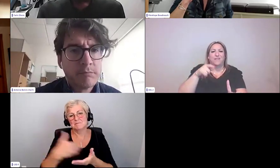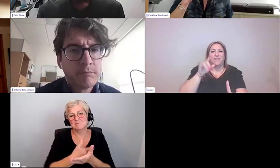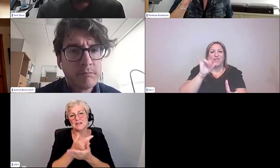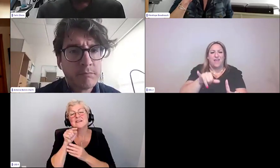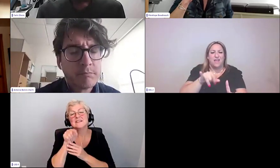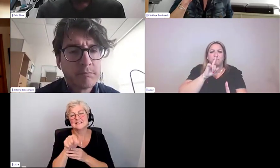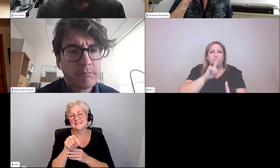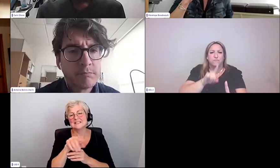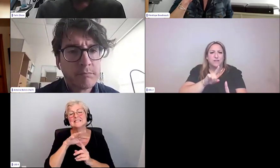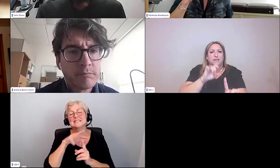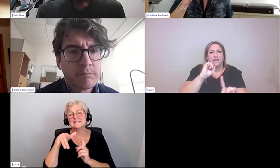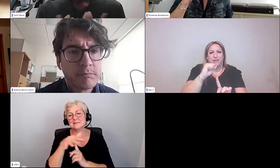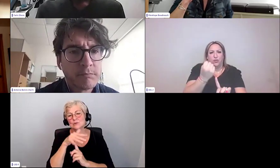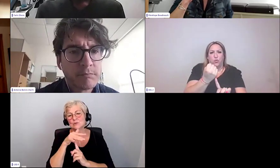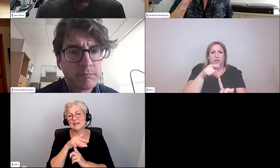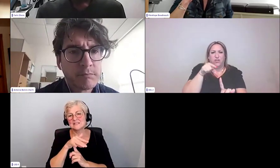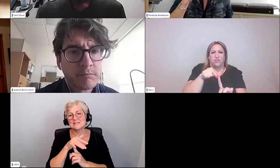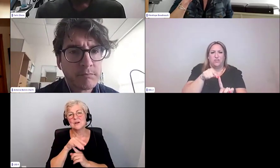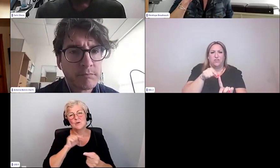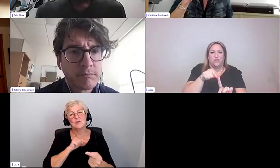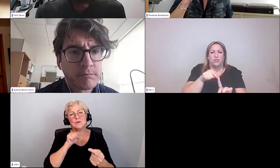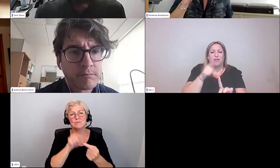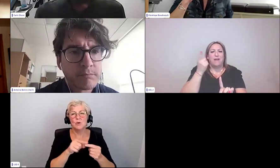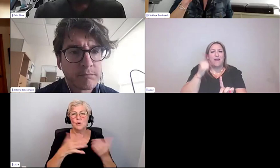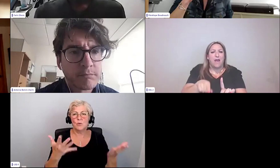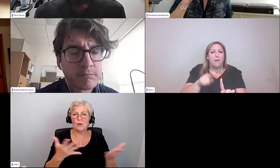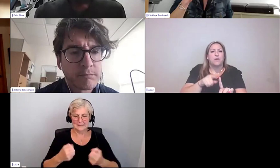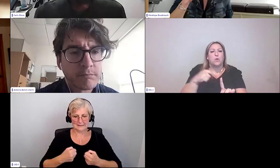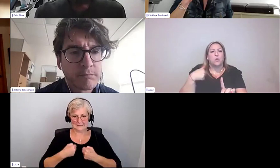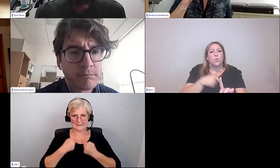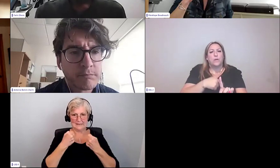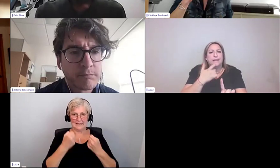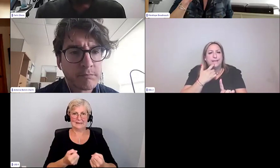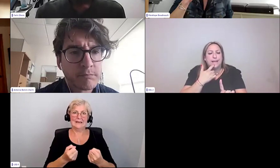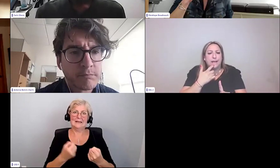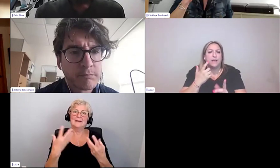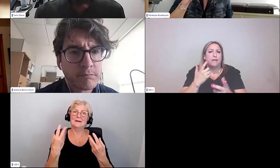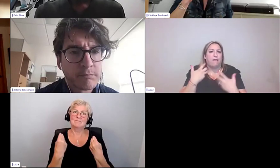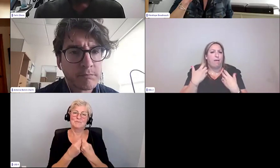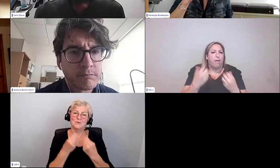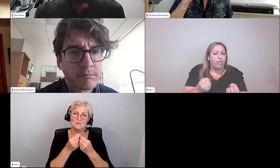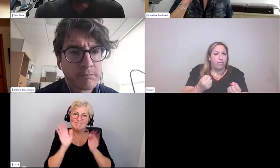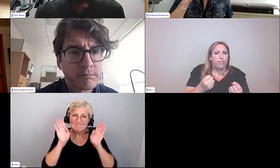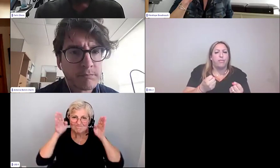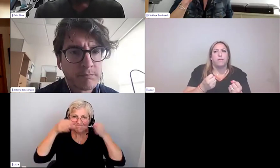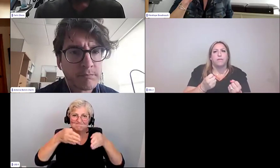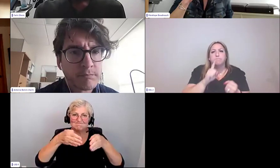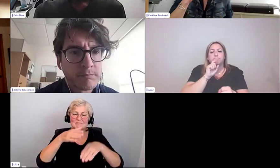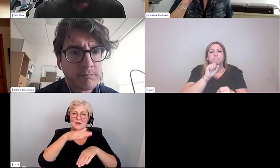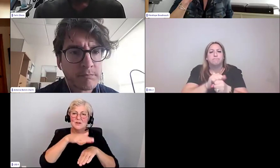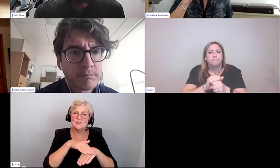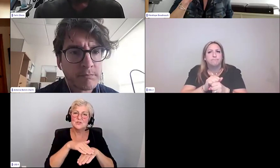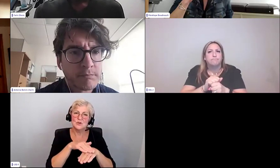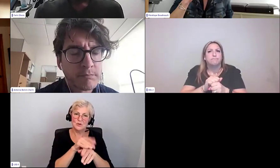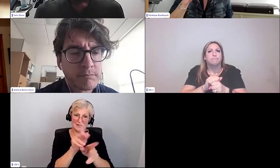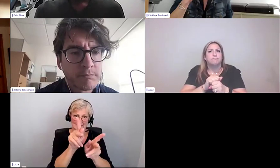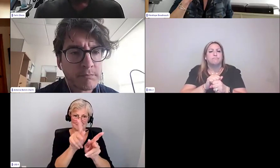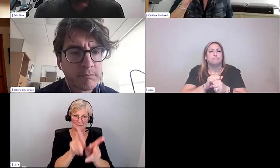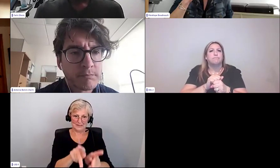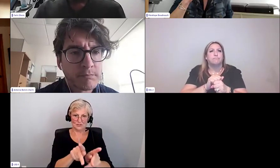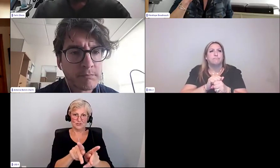a situation where we say that health is really